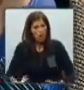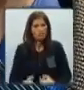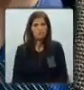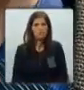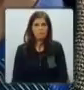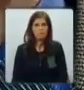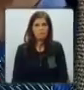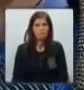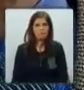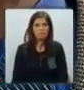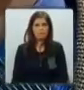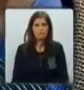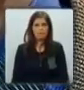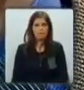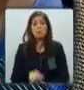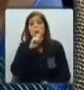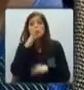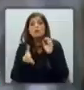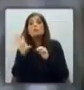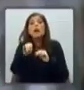survived, what could happen to me?